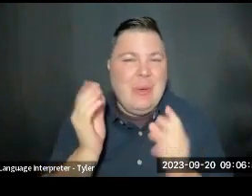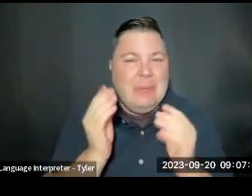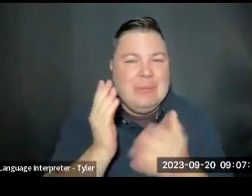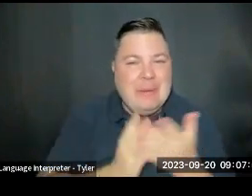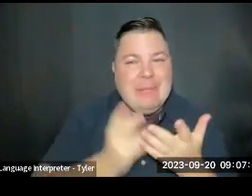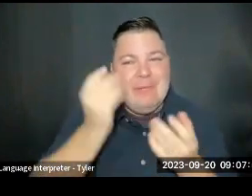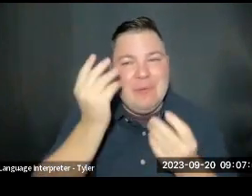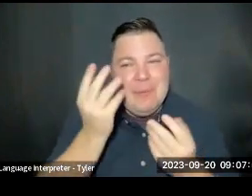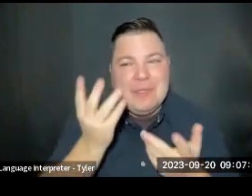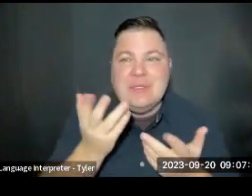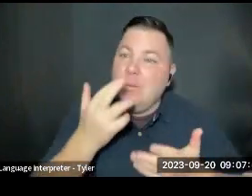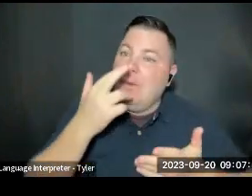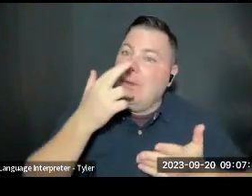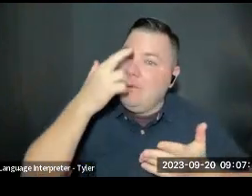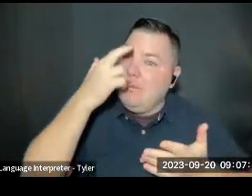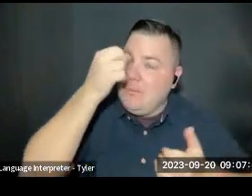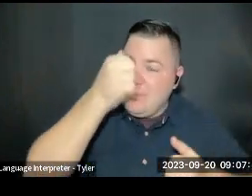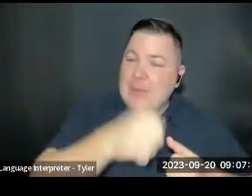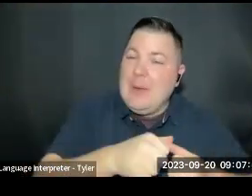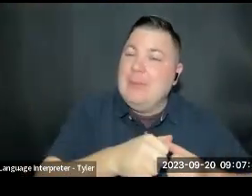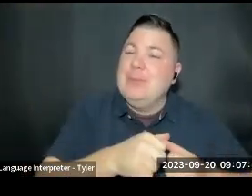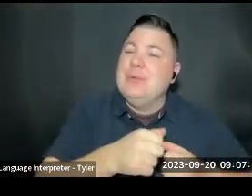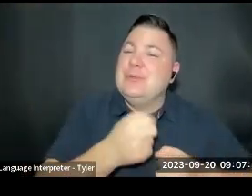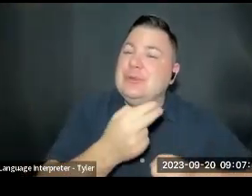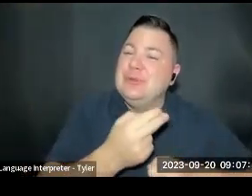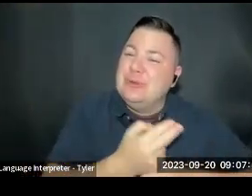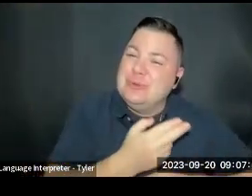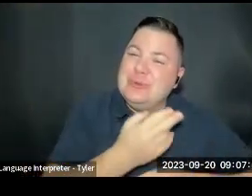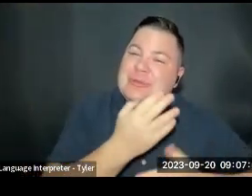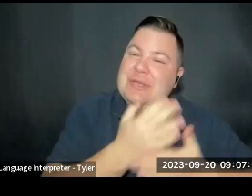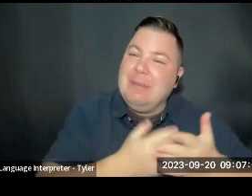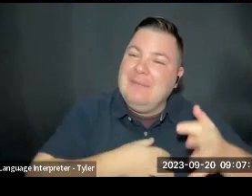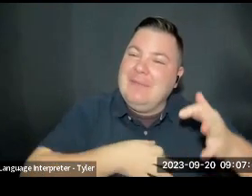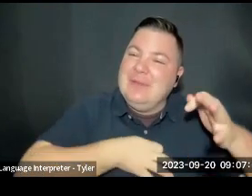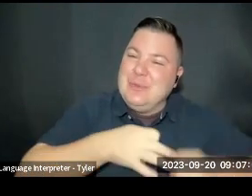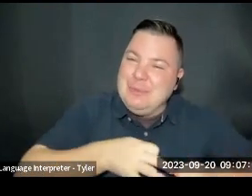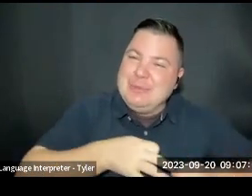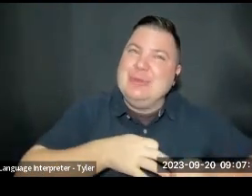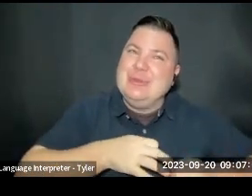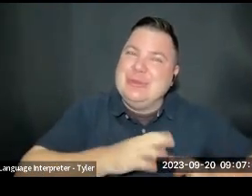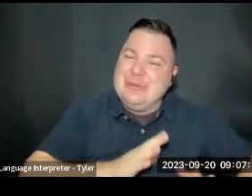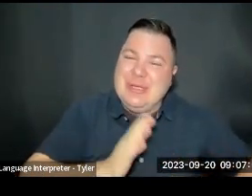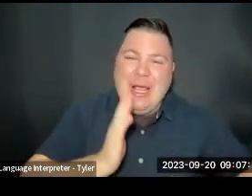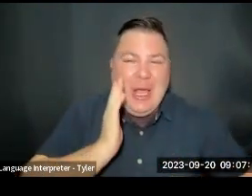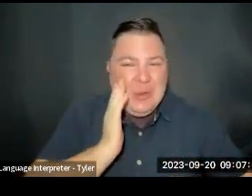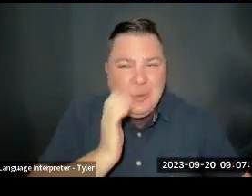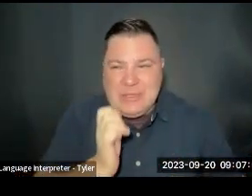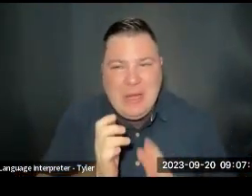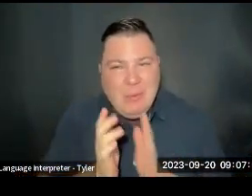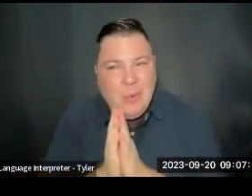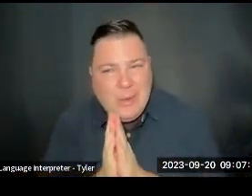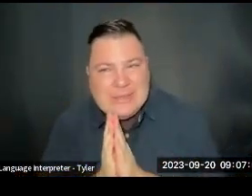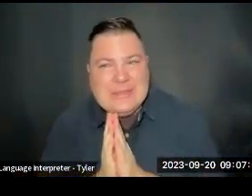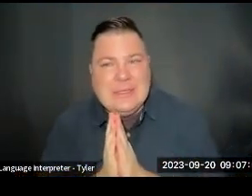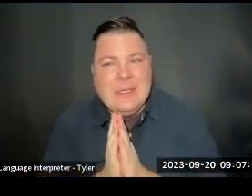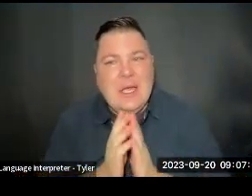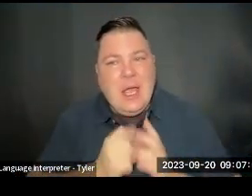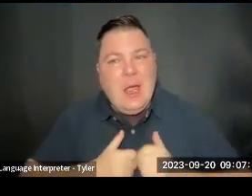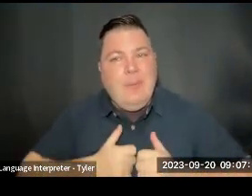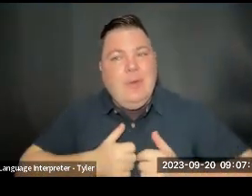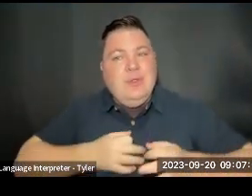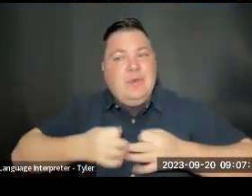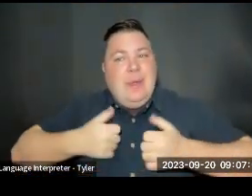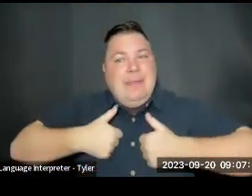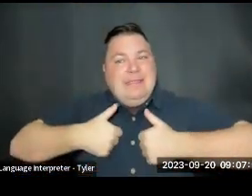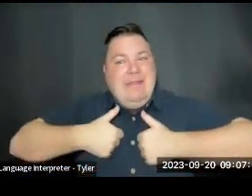and remember to do some of those descriptors along the way. So I know it wasn't asked, but I'm going to go ahead and describe myself